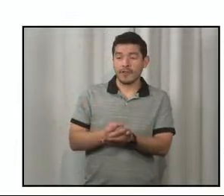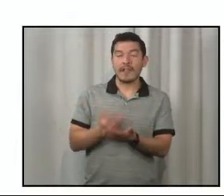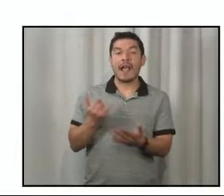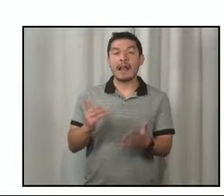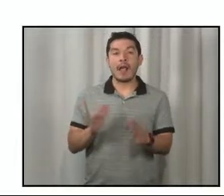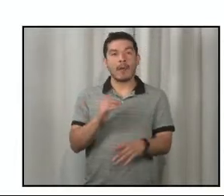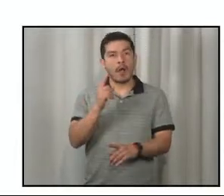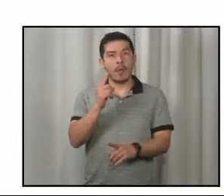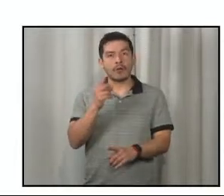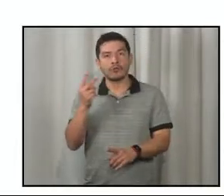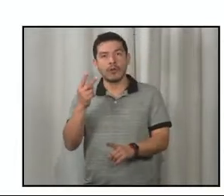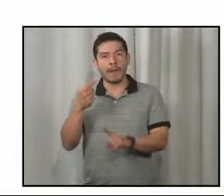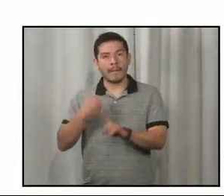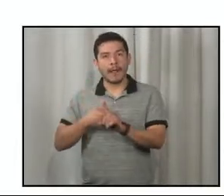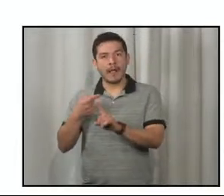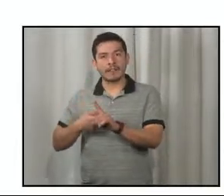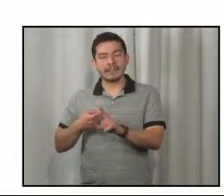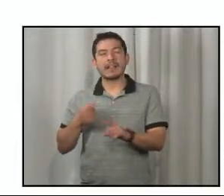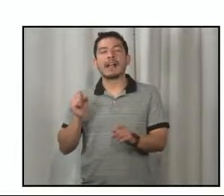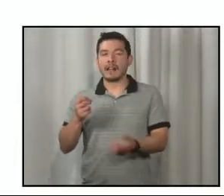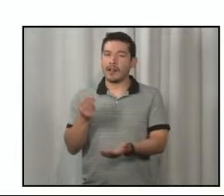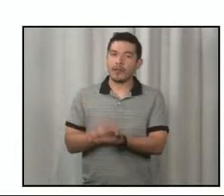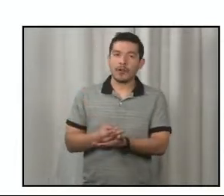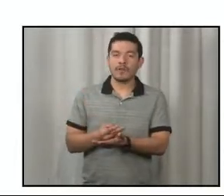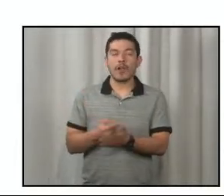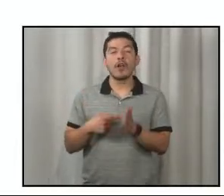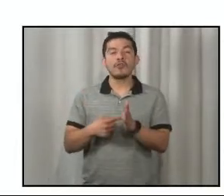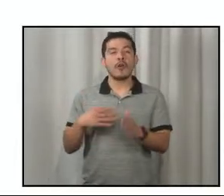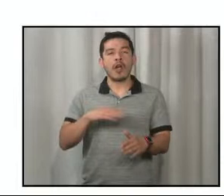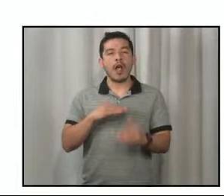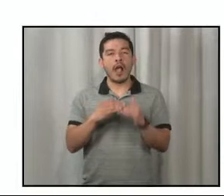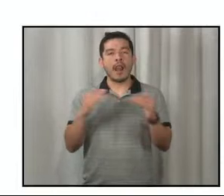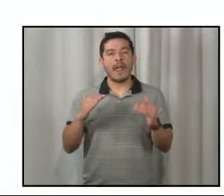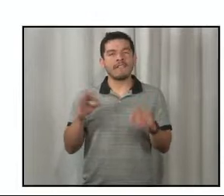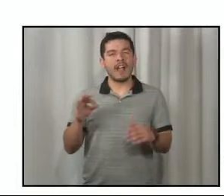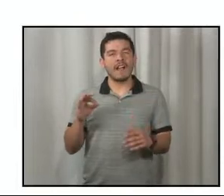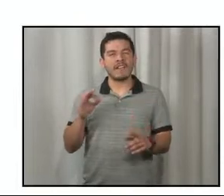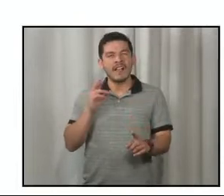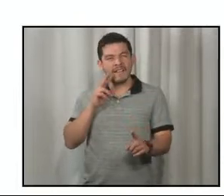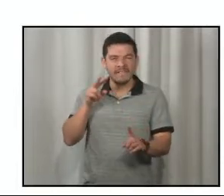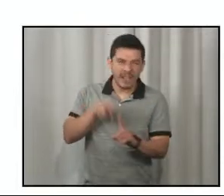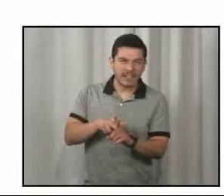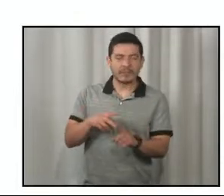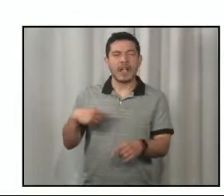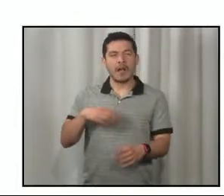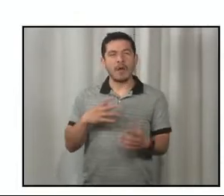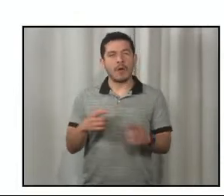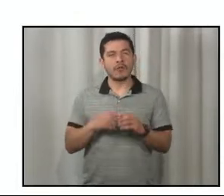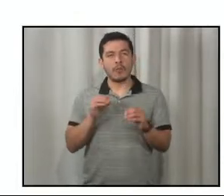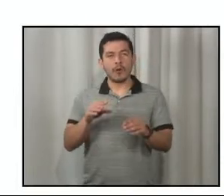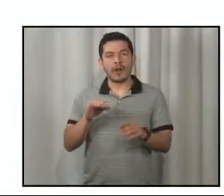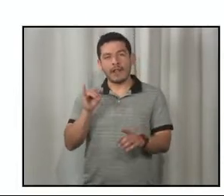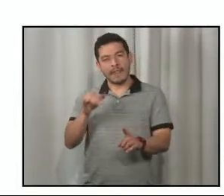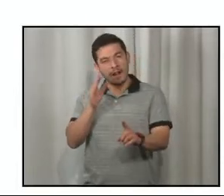2 months on those brand new affordable housing projects, showing that level of investment that our team is putting in priority.